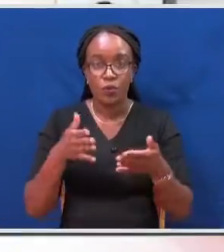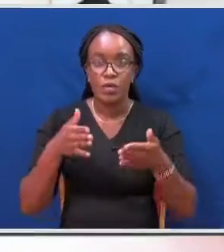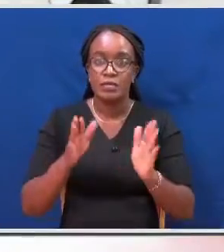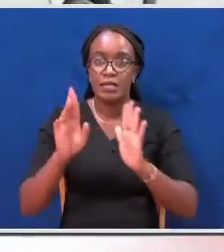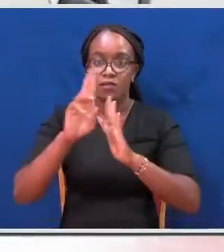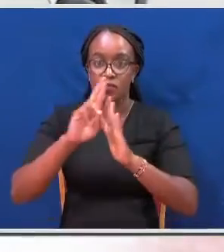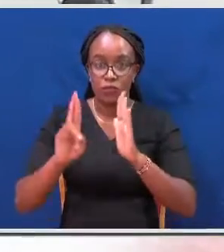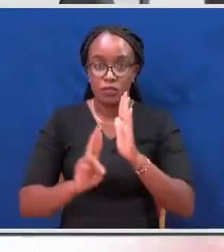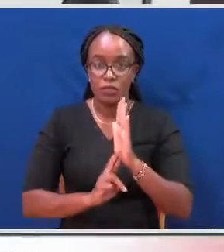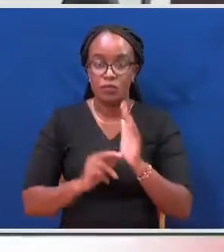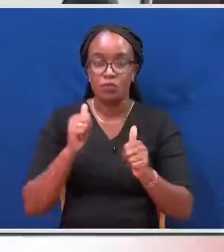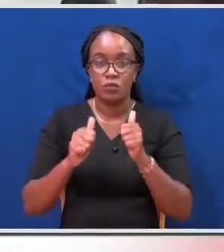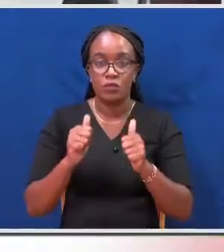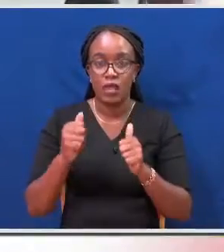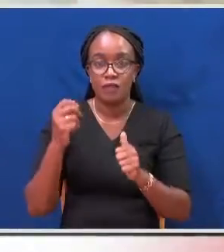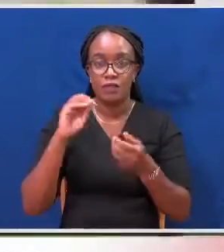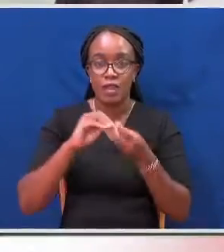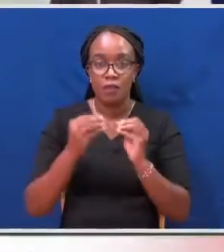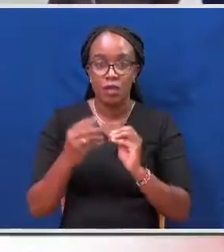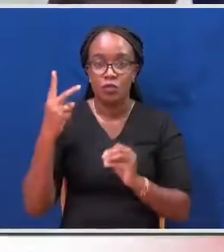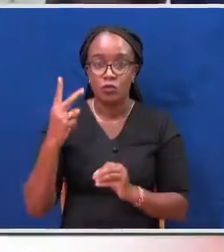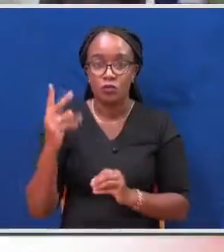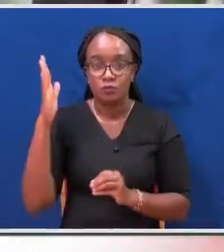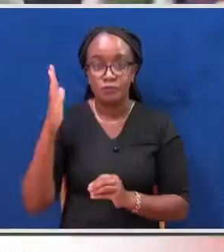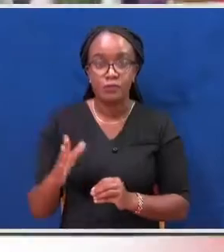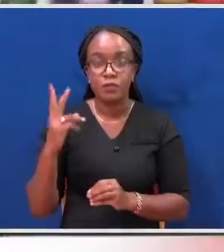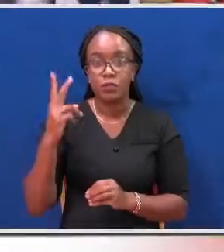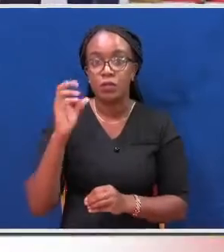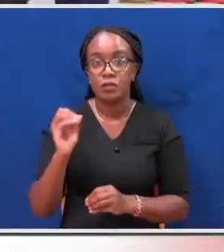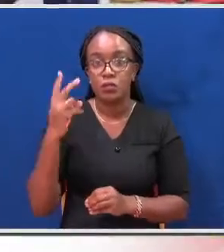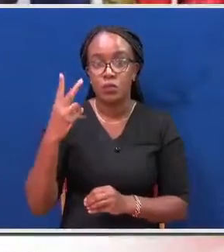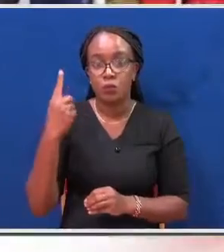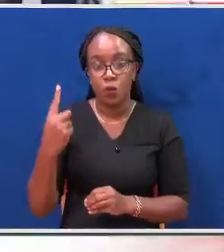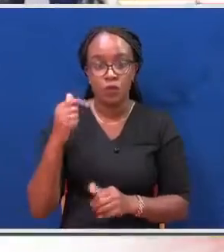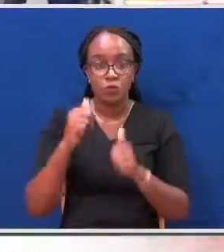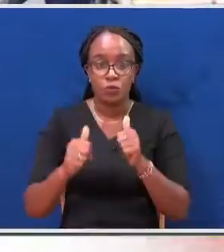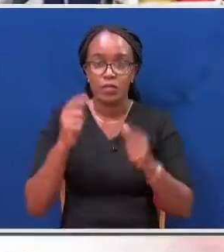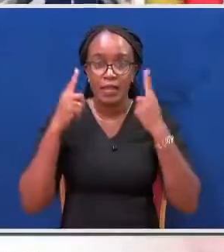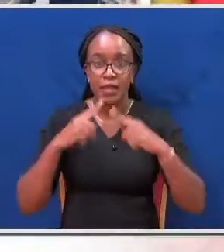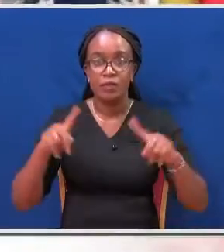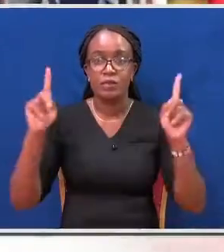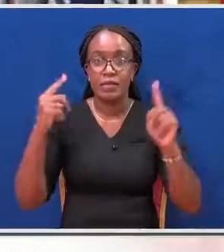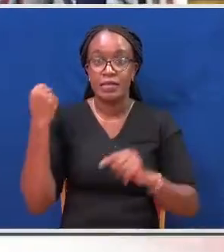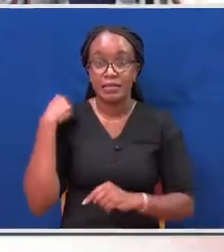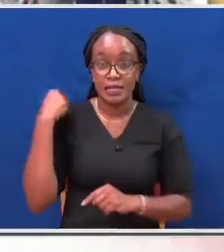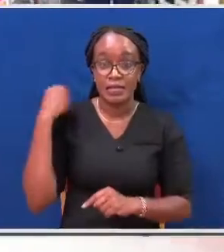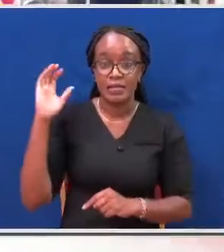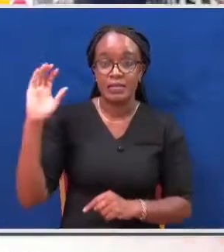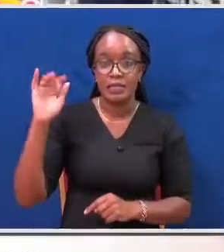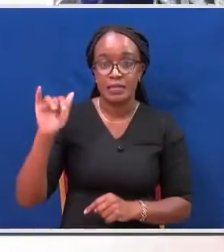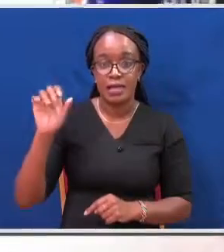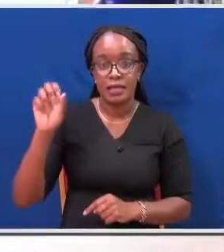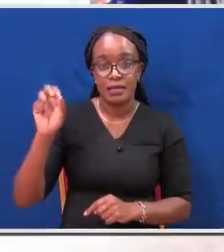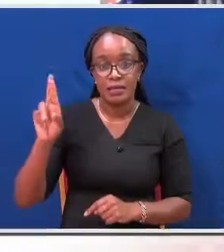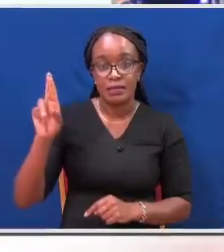order number 2 of 2021 issued by President Uhuru Kenyatta yesterday, the government spokesman Cyrus Ogana also announced a